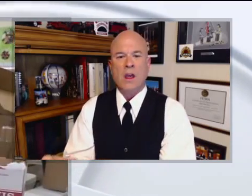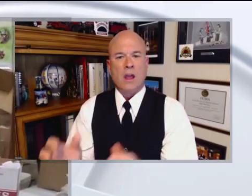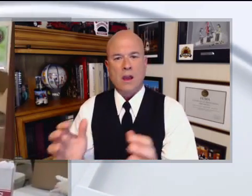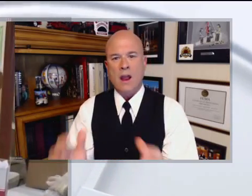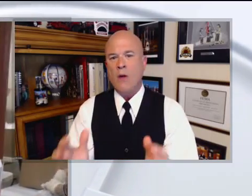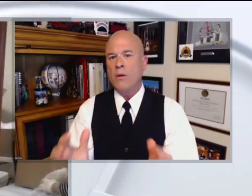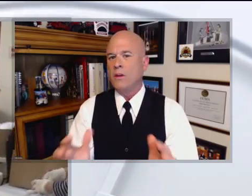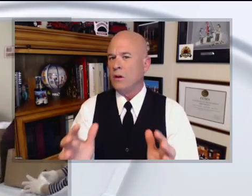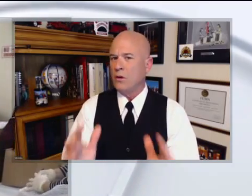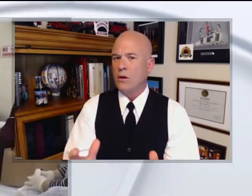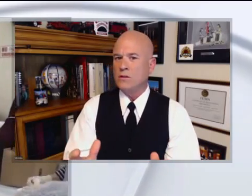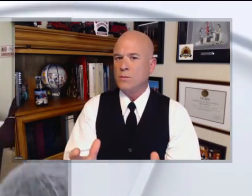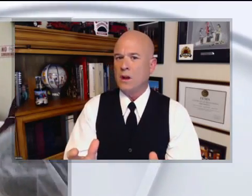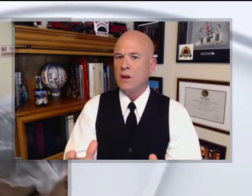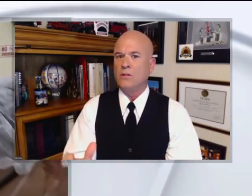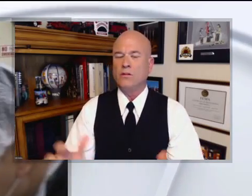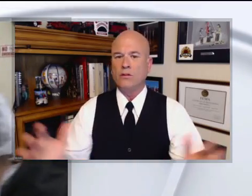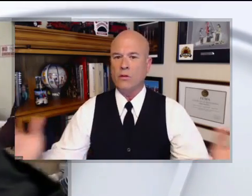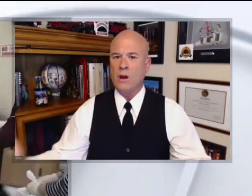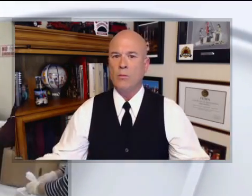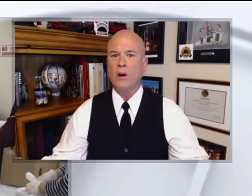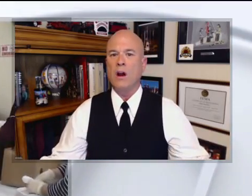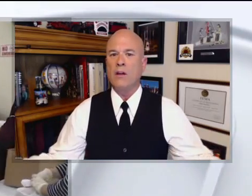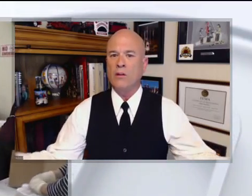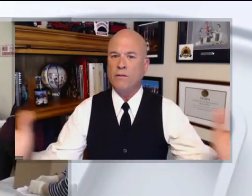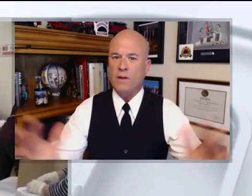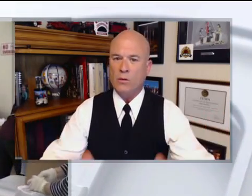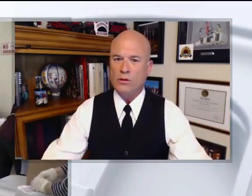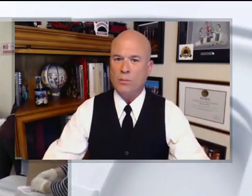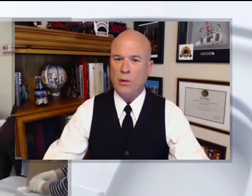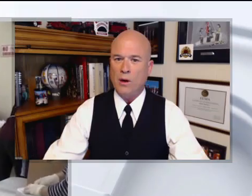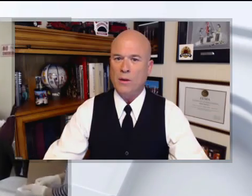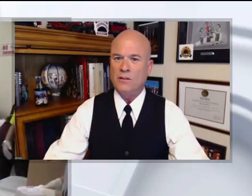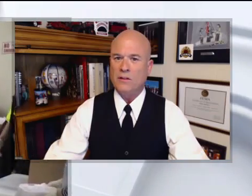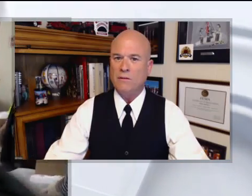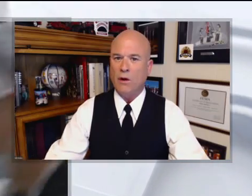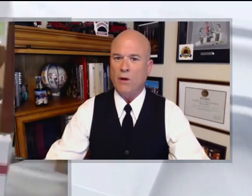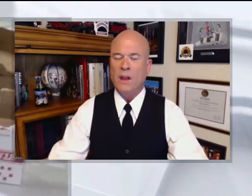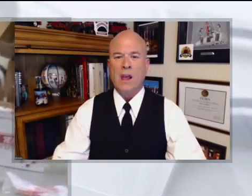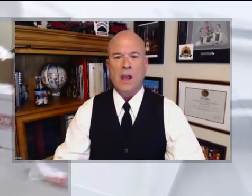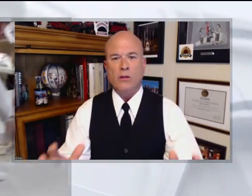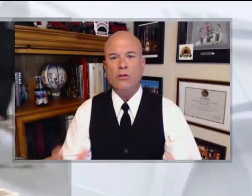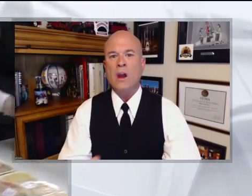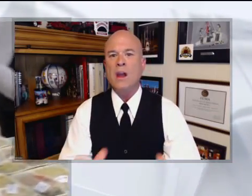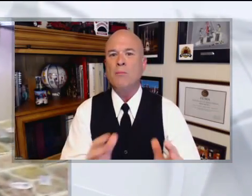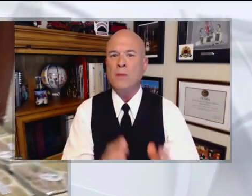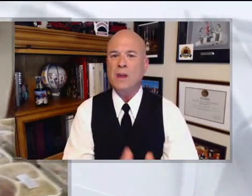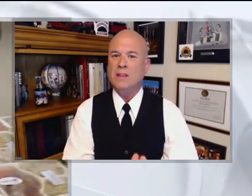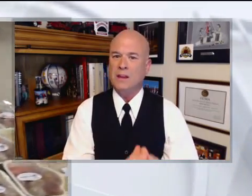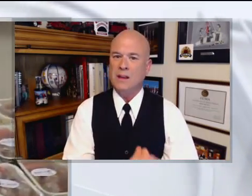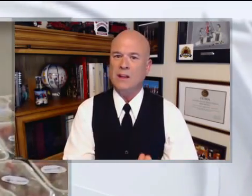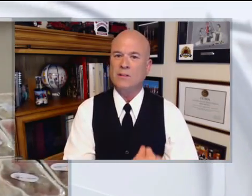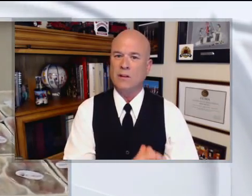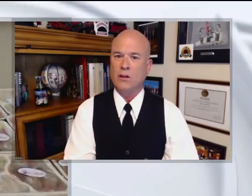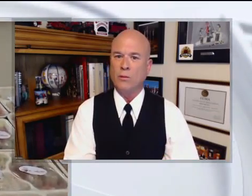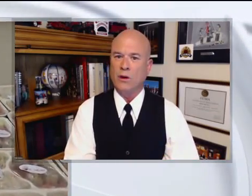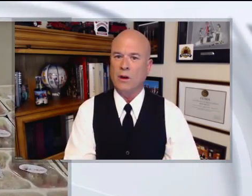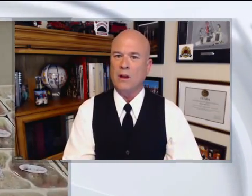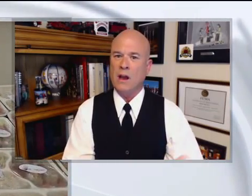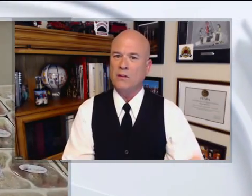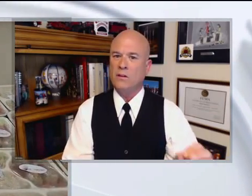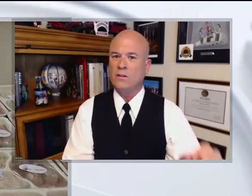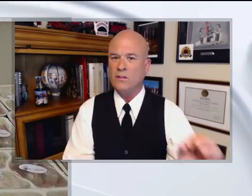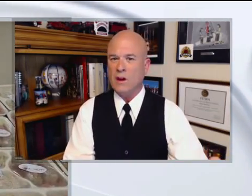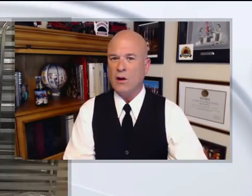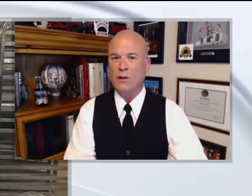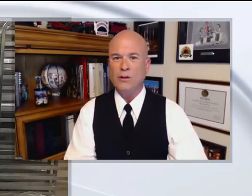areas. And now what the encouragement is to try and bring other federal departments involved and try and meet the needs of the community,